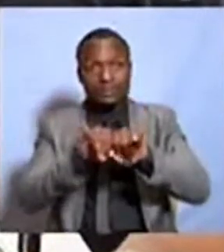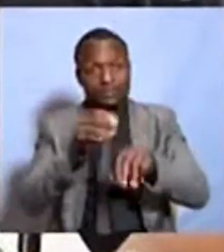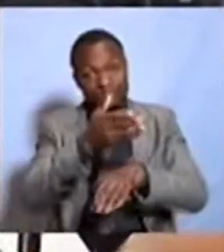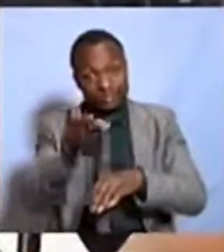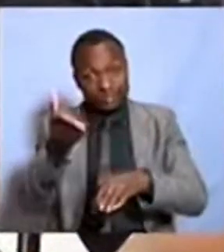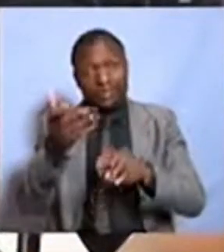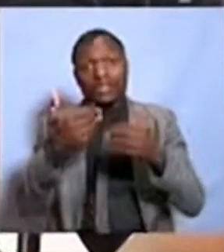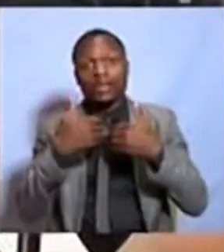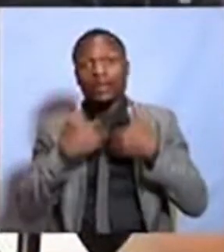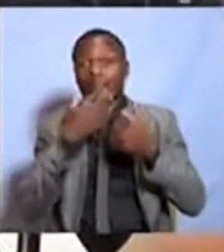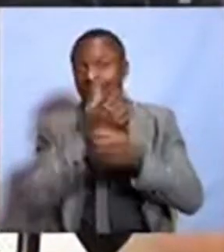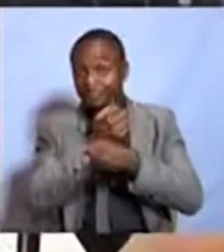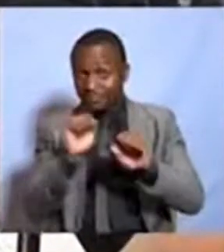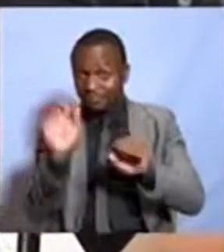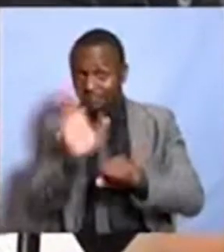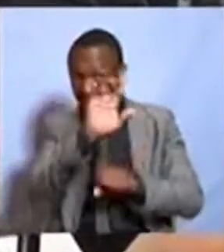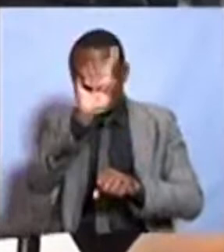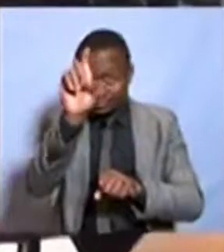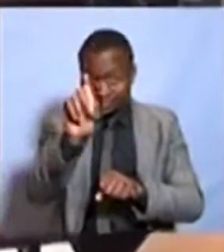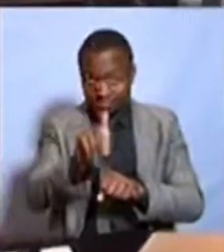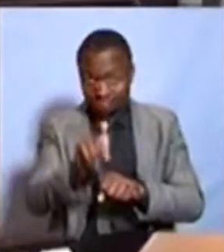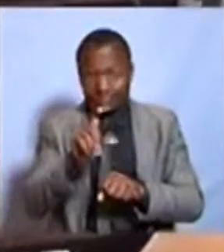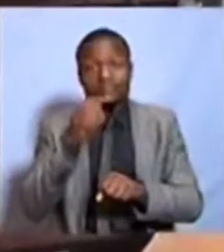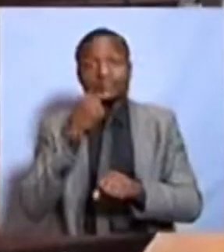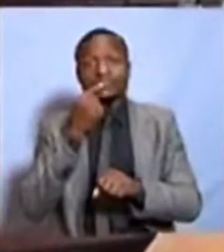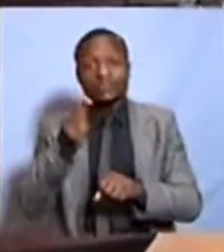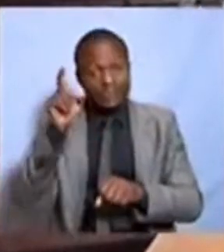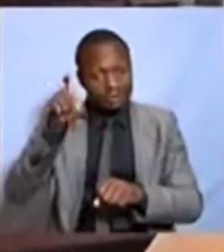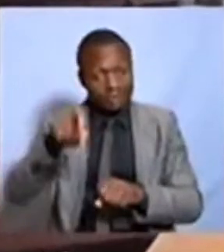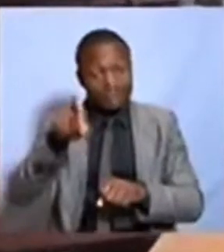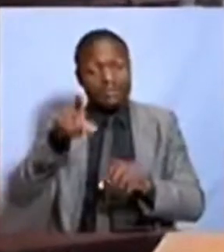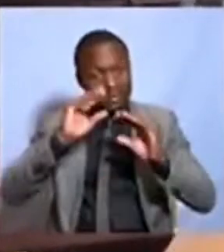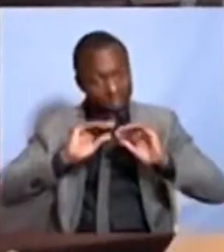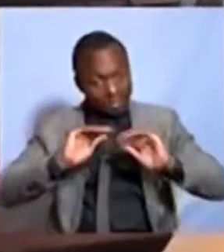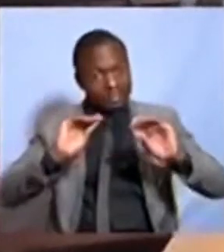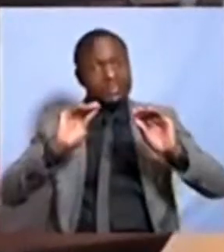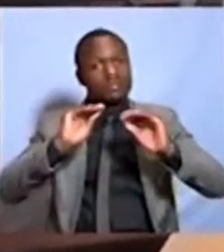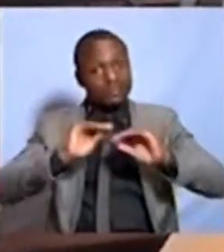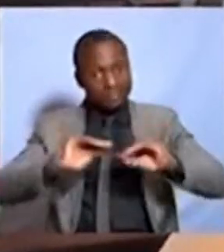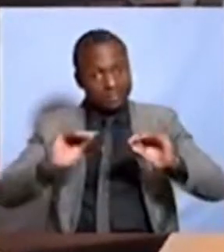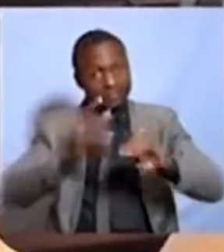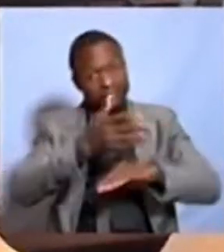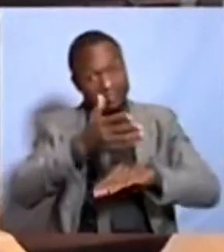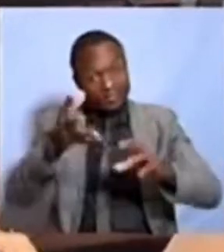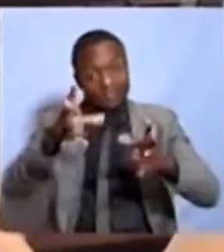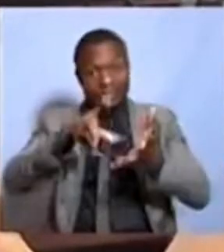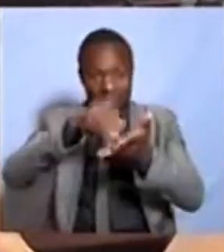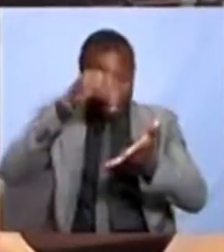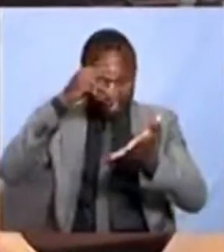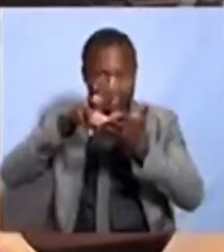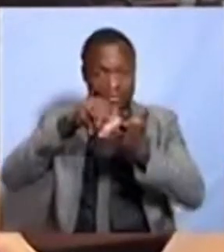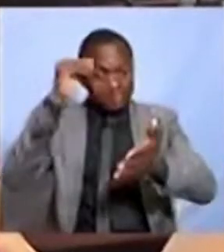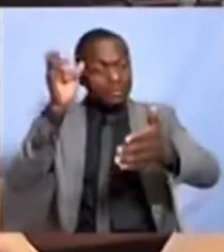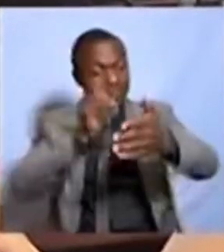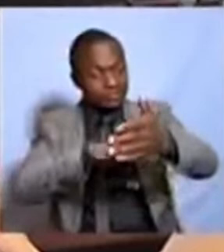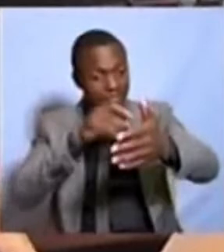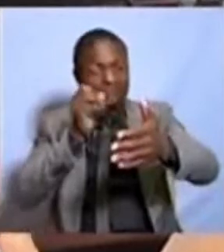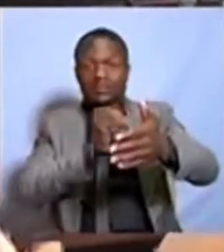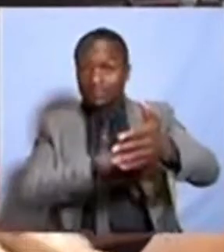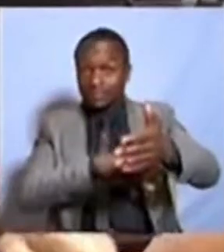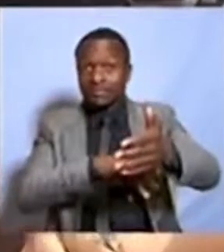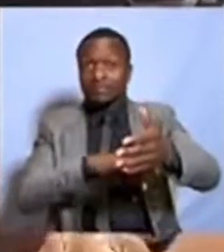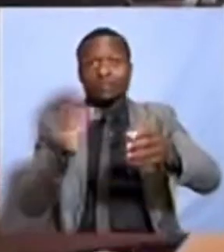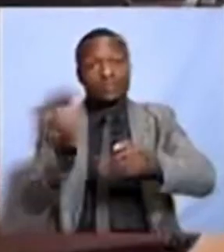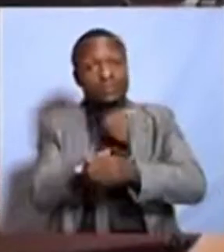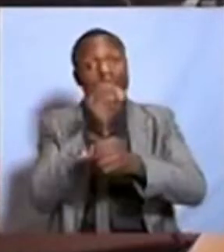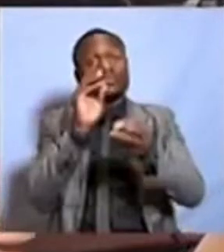had the solution in your question, by the way, when you said that we should need to educate and then for them to learn how to invest and earn more. Because I think there's a